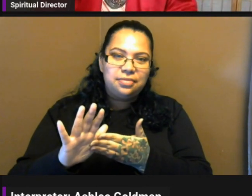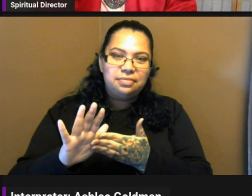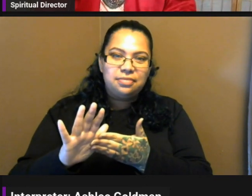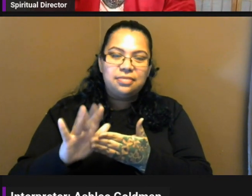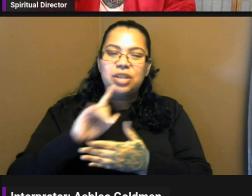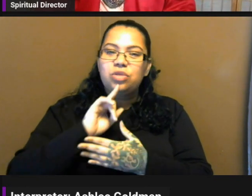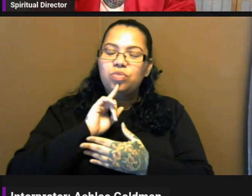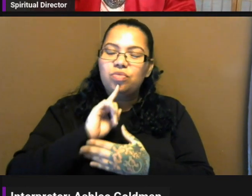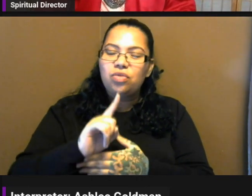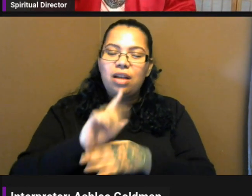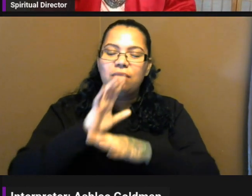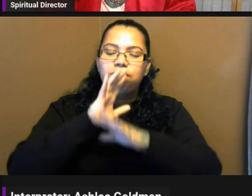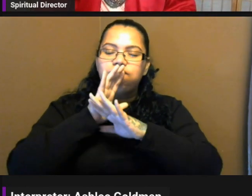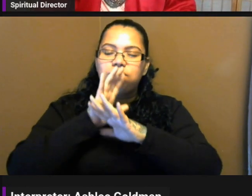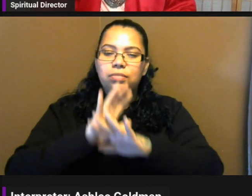tranquility.